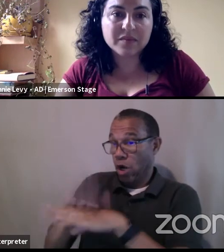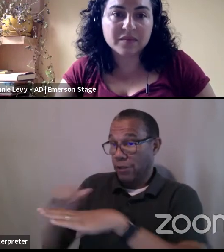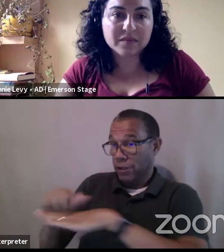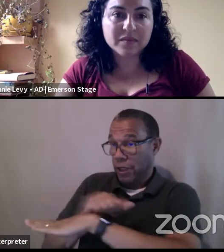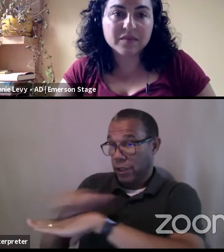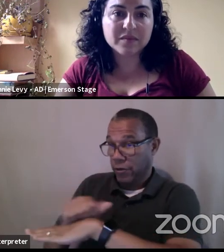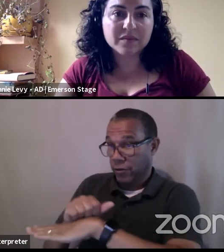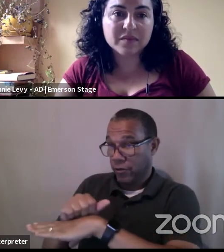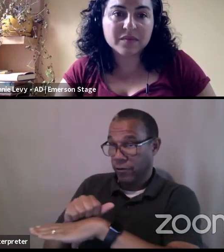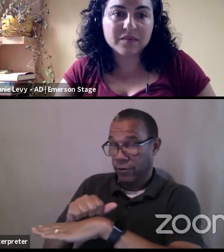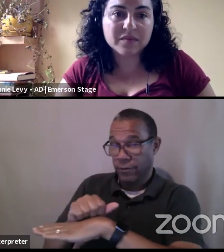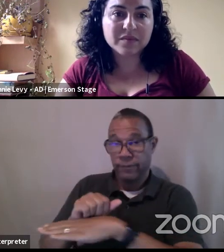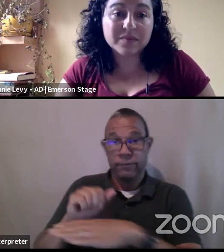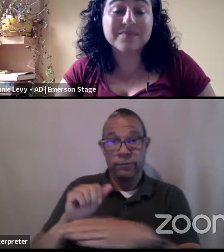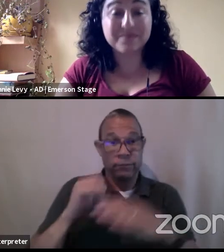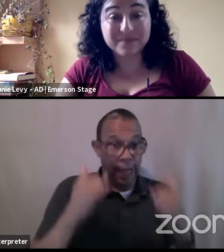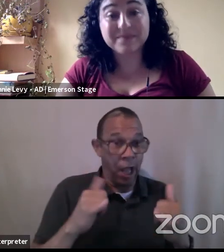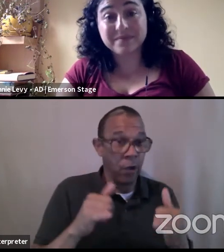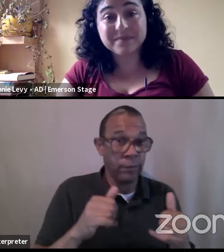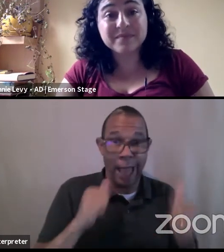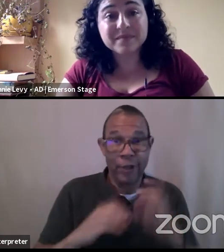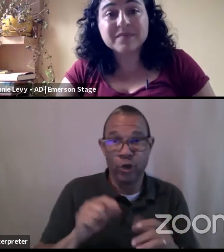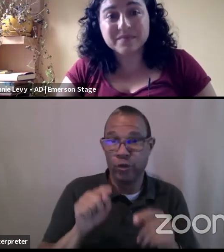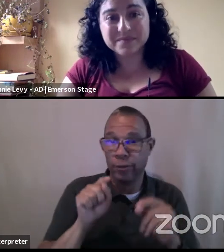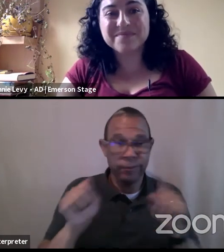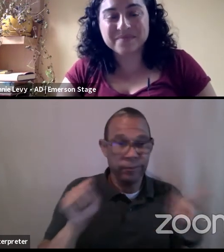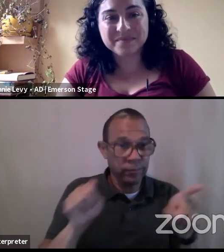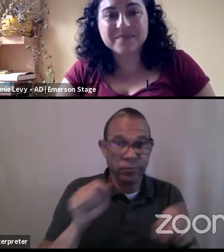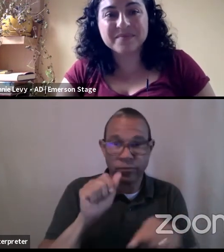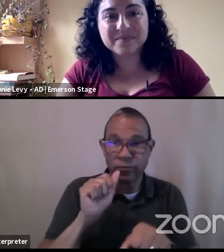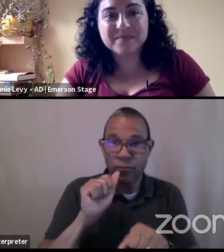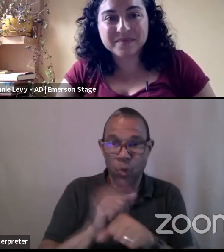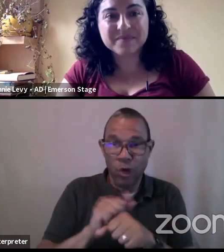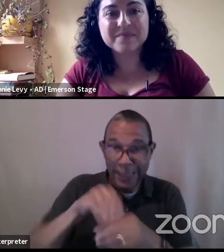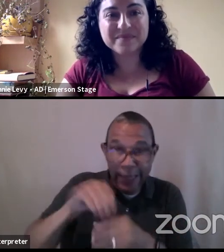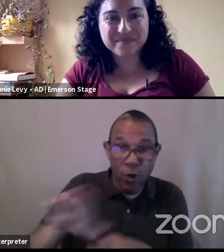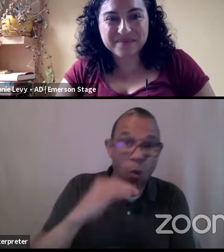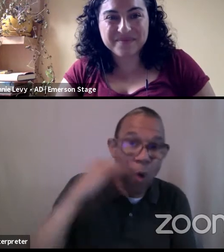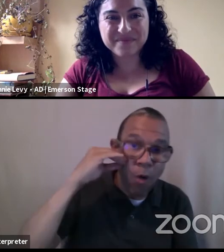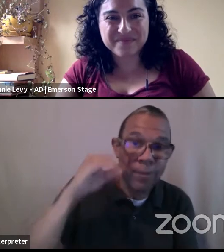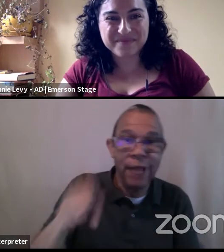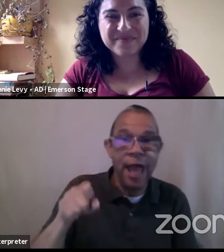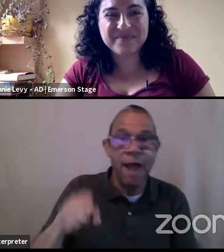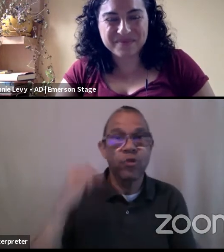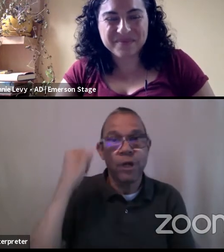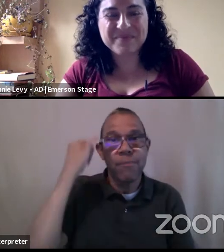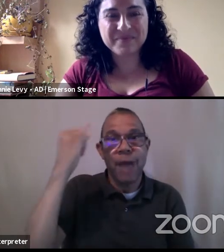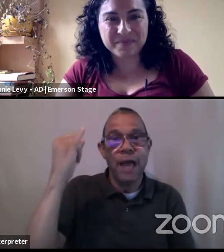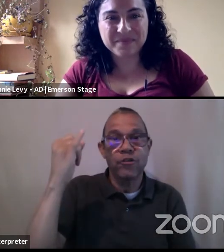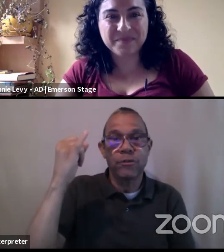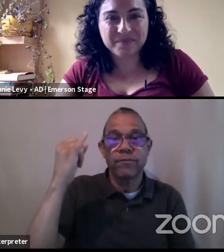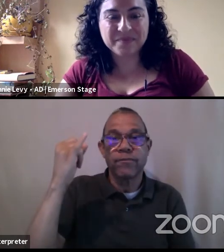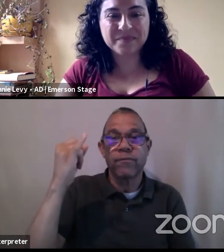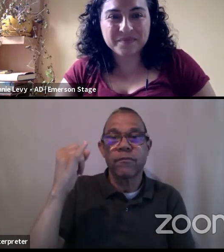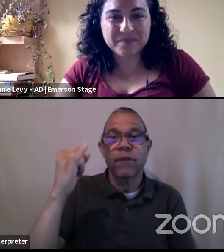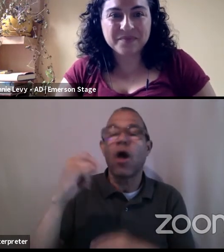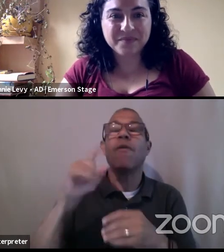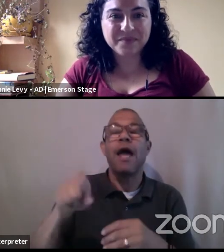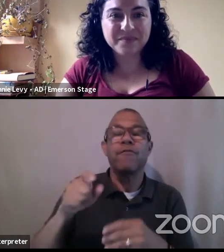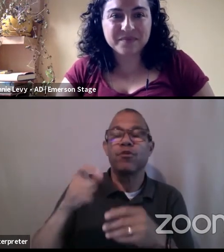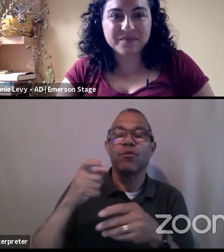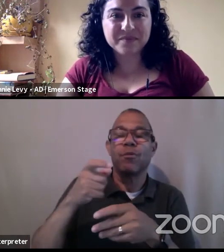uh, were on their own. They have to manage where they move their iPad or a MacBook. They have to